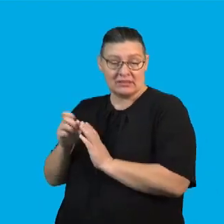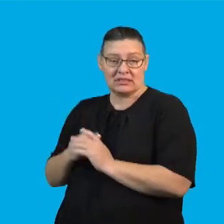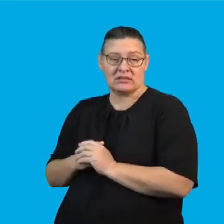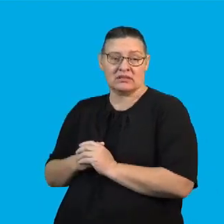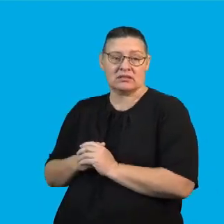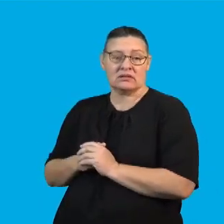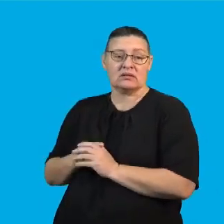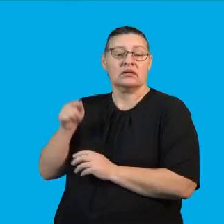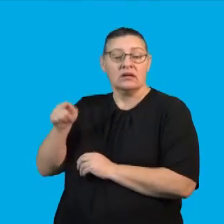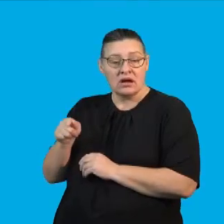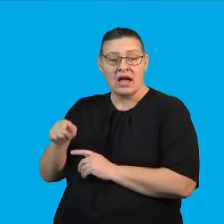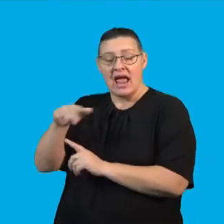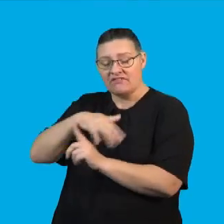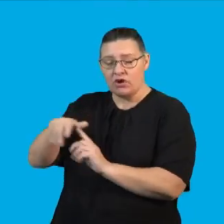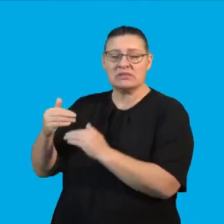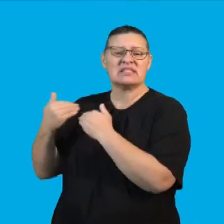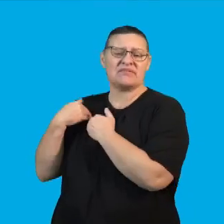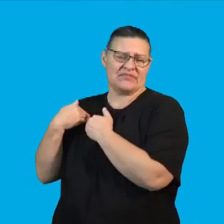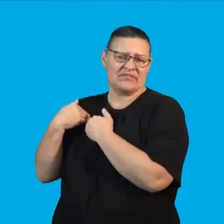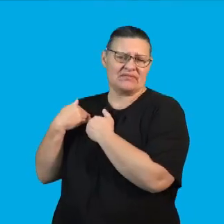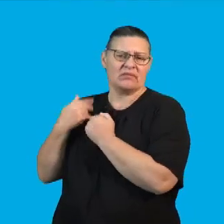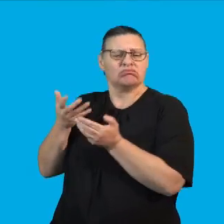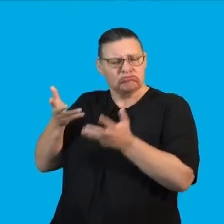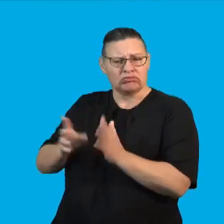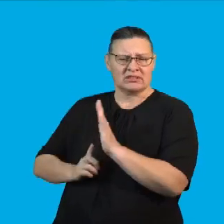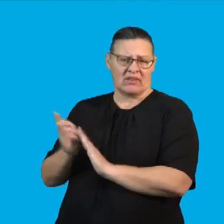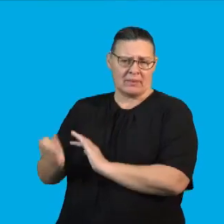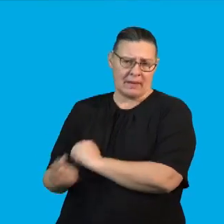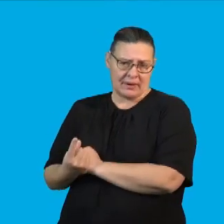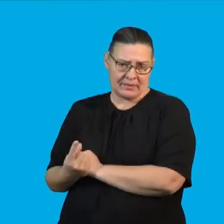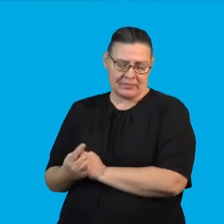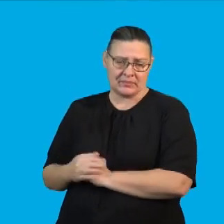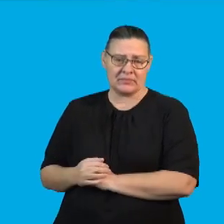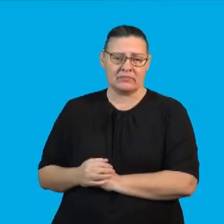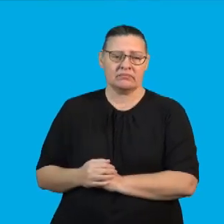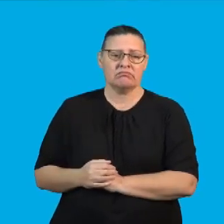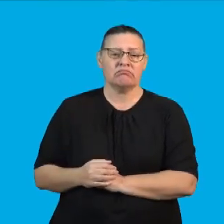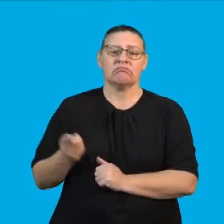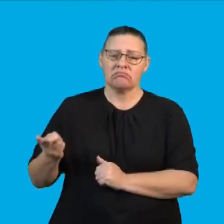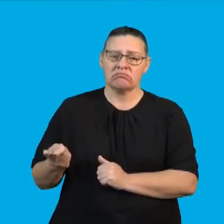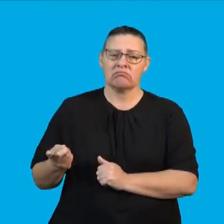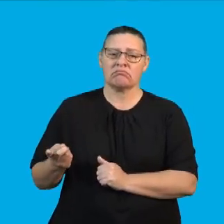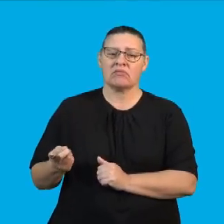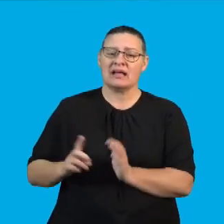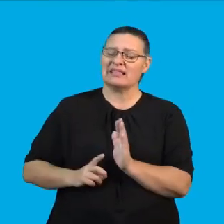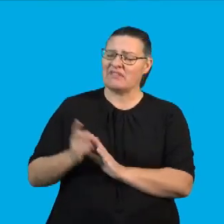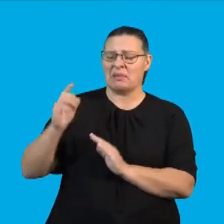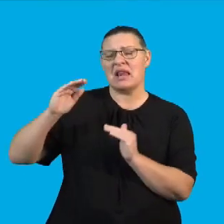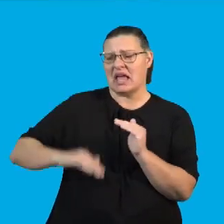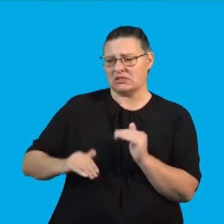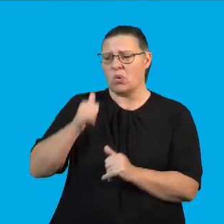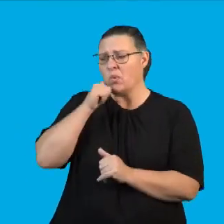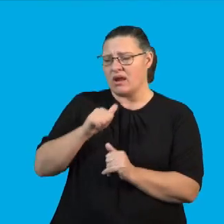other hand, when the environment is safe, that's where we have this type of development. Young can